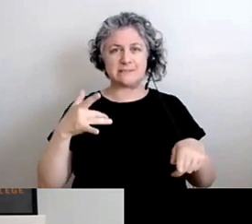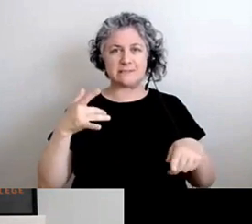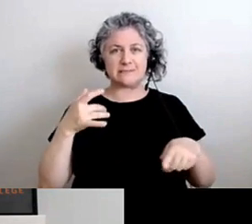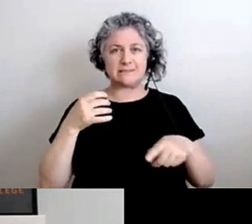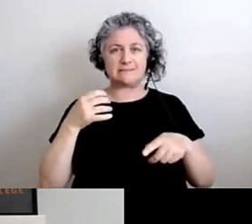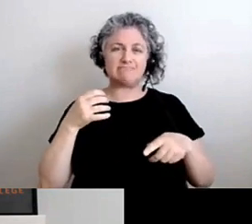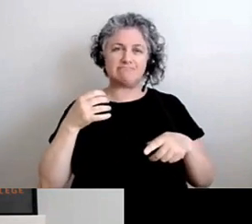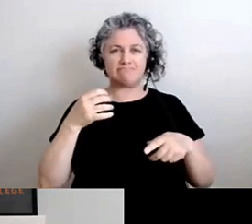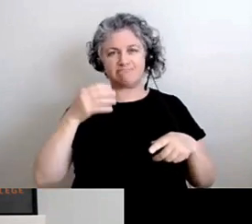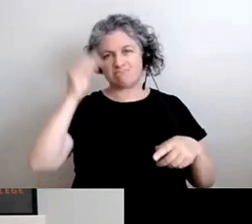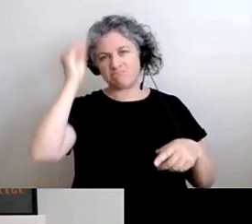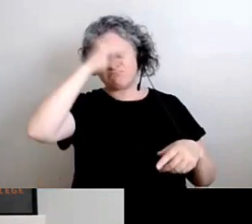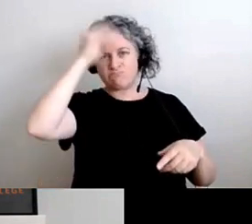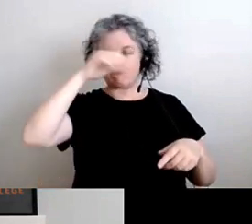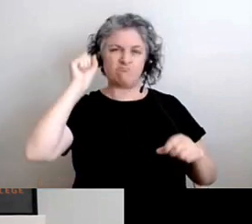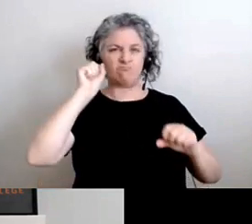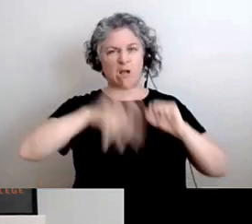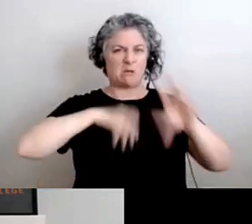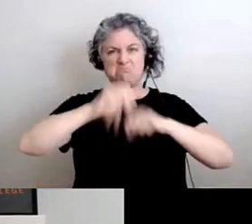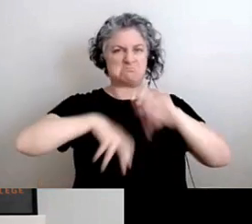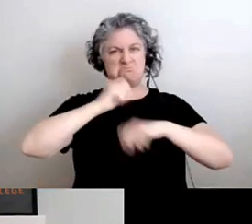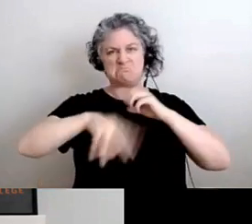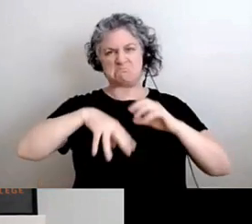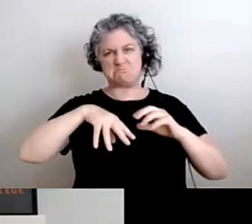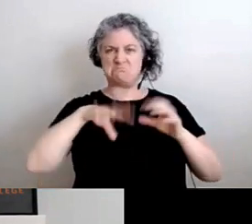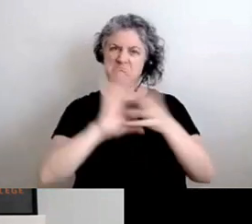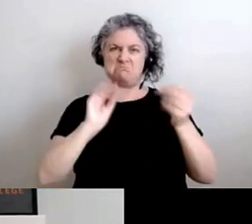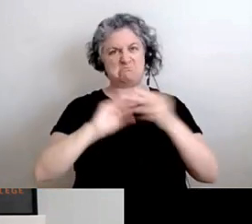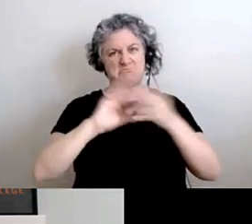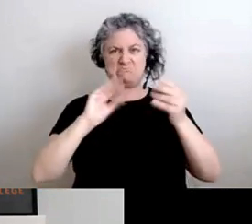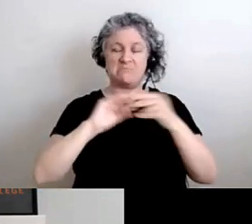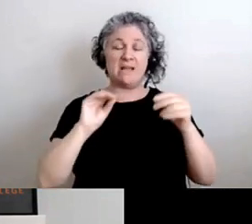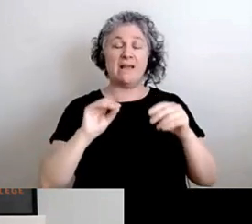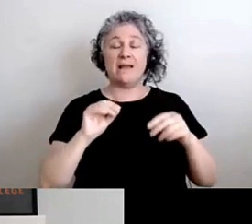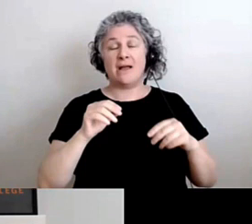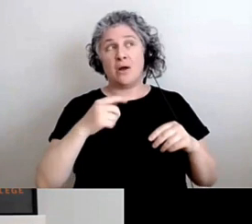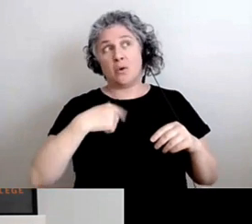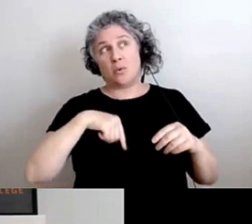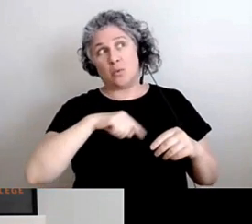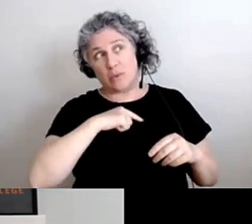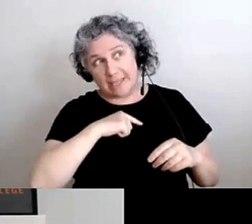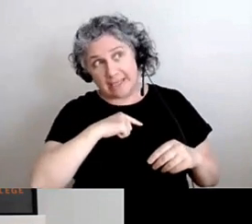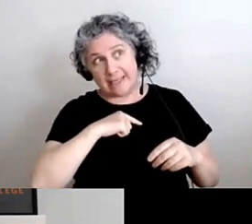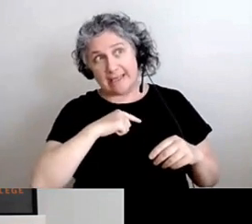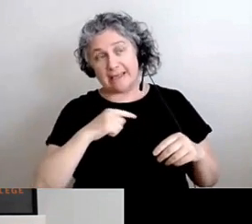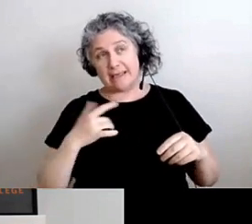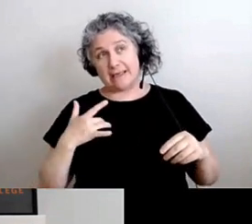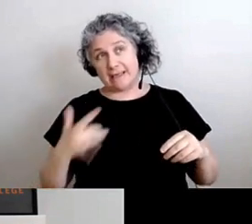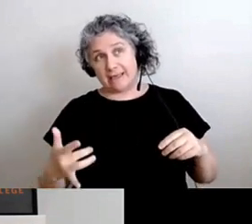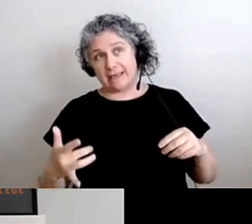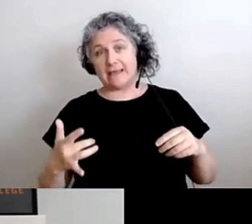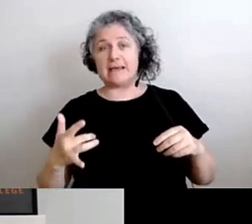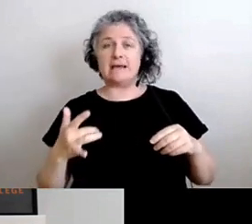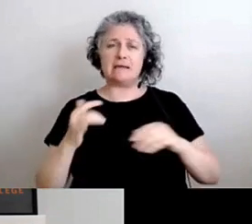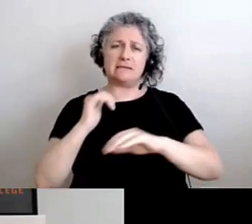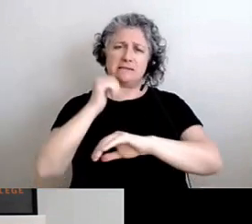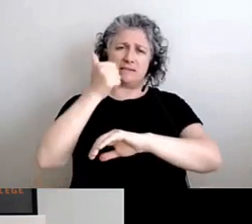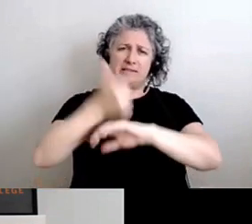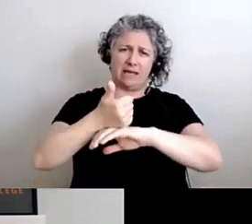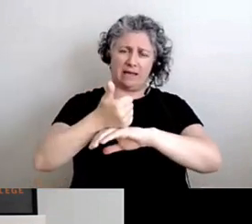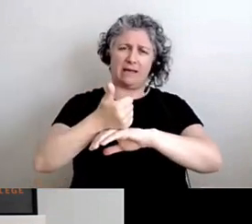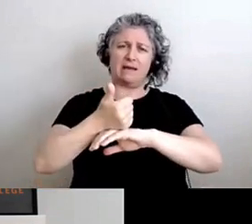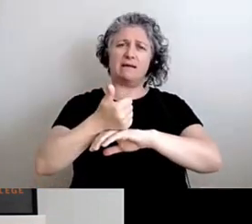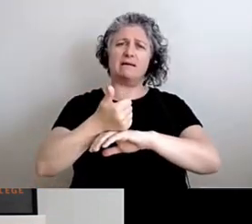their opinions and what's on their mind, we will do the settings